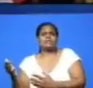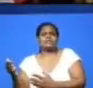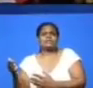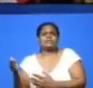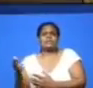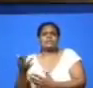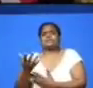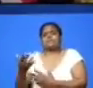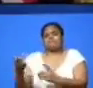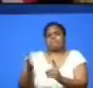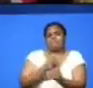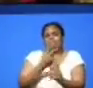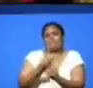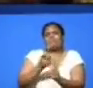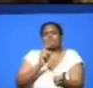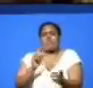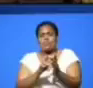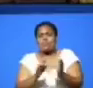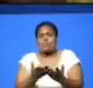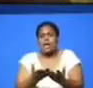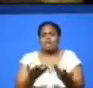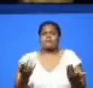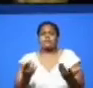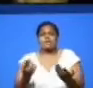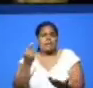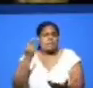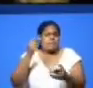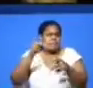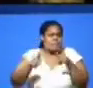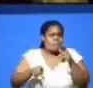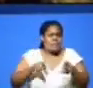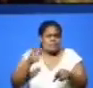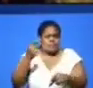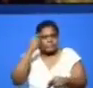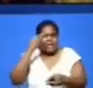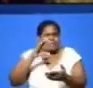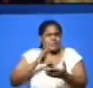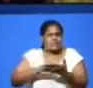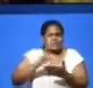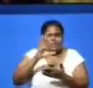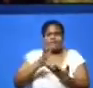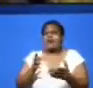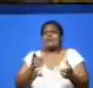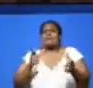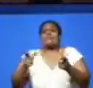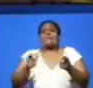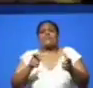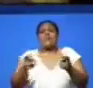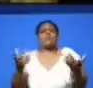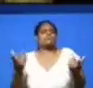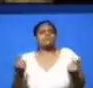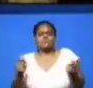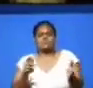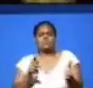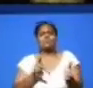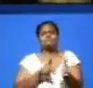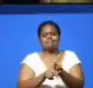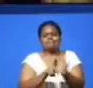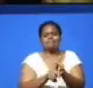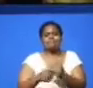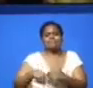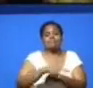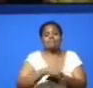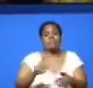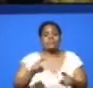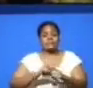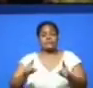the Bible. And on the other hand, atheistic France with its dominance would snuff out the life. But hear me